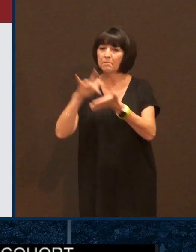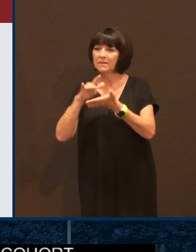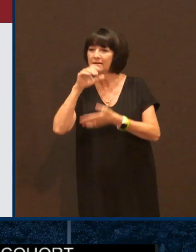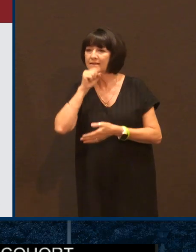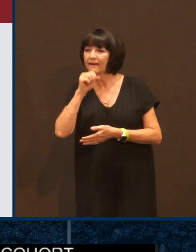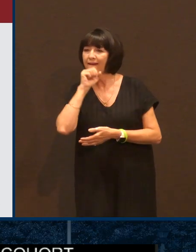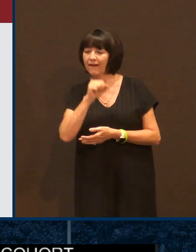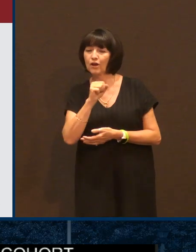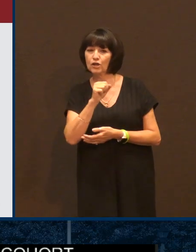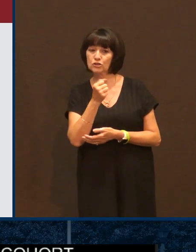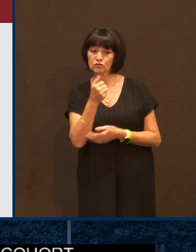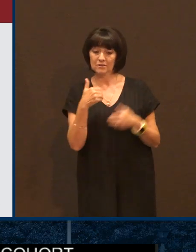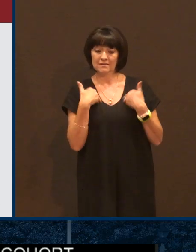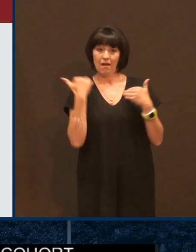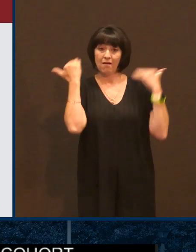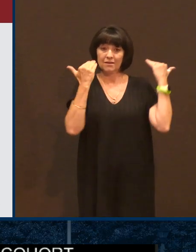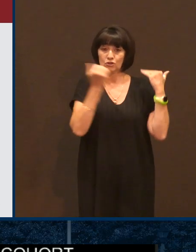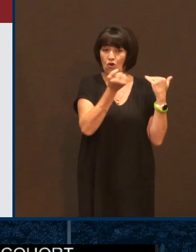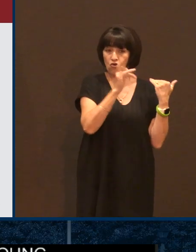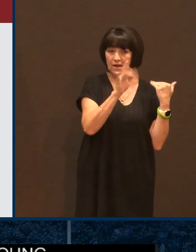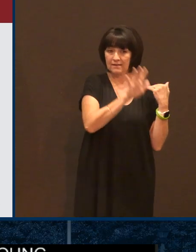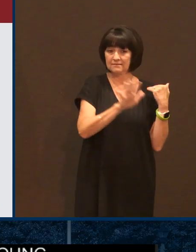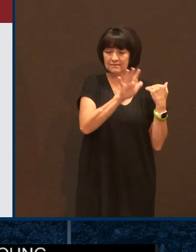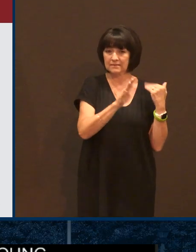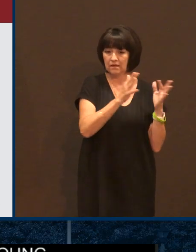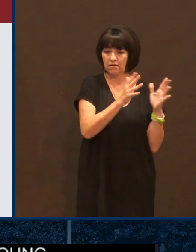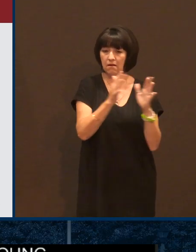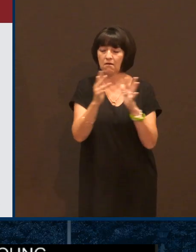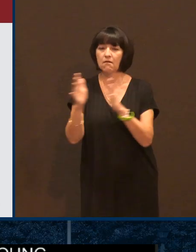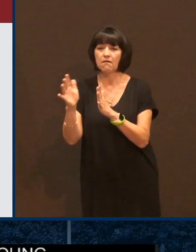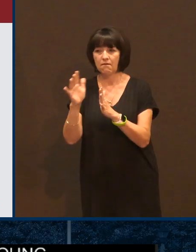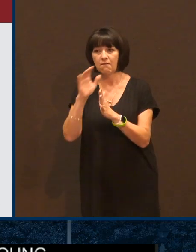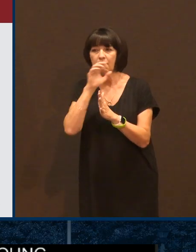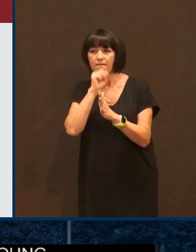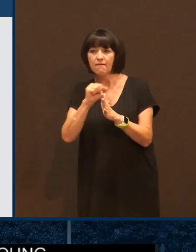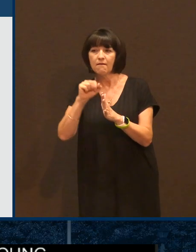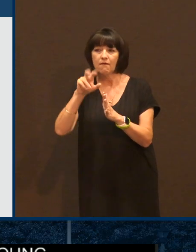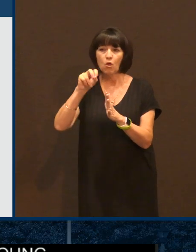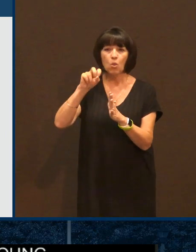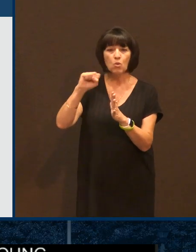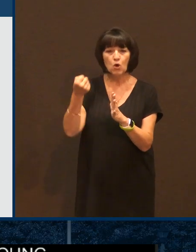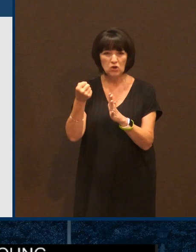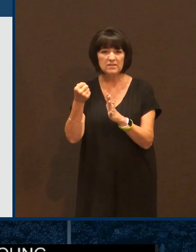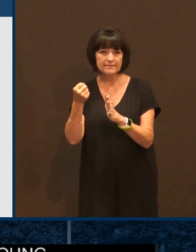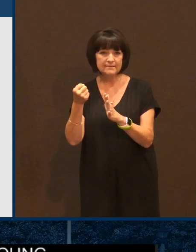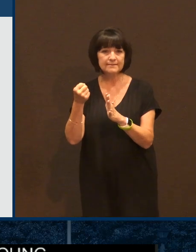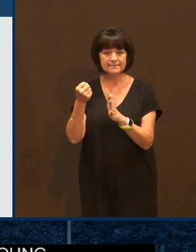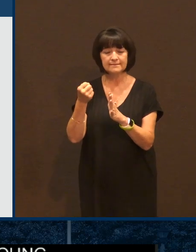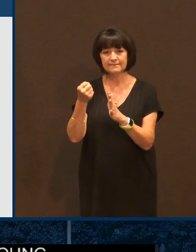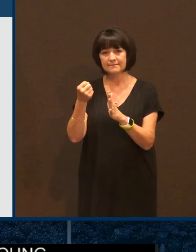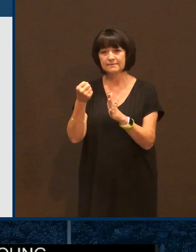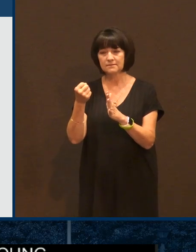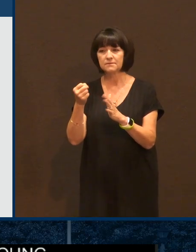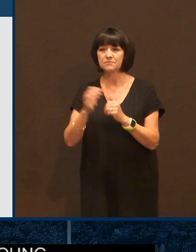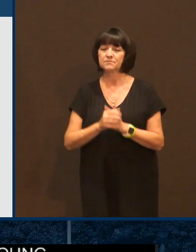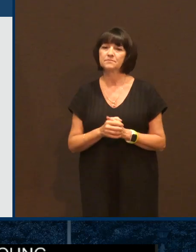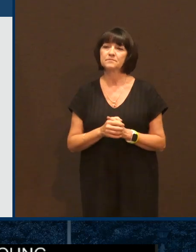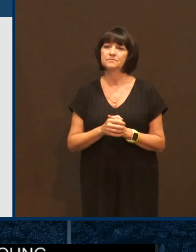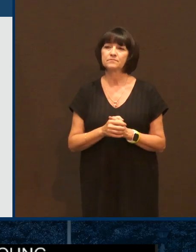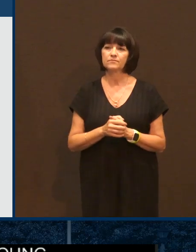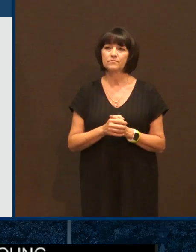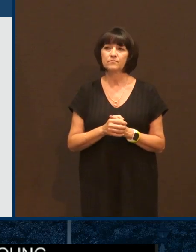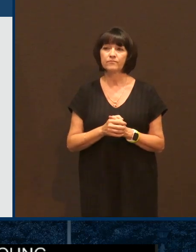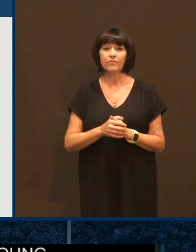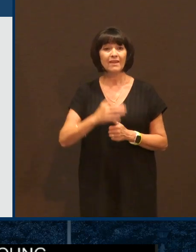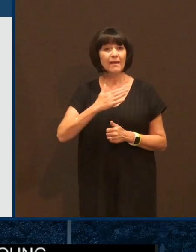to 49, about the same in terms of the rate of cases. We're still looking very good on the dashboard